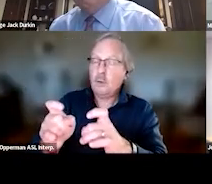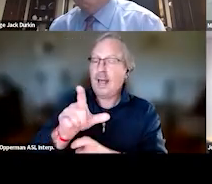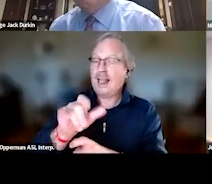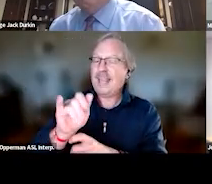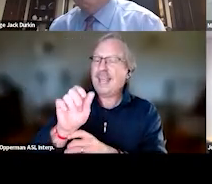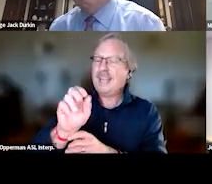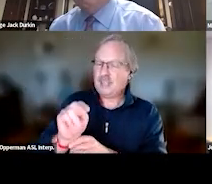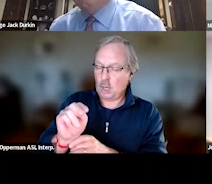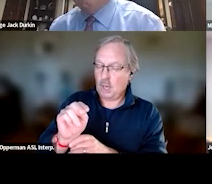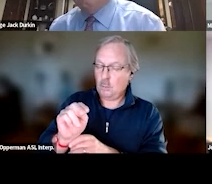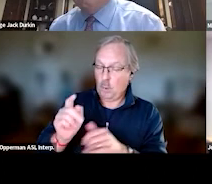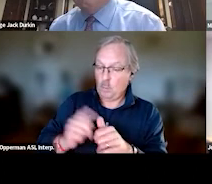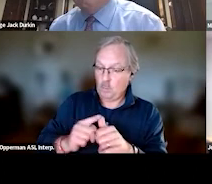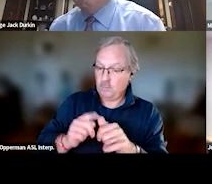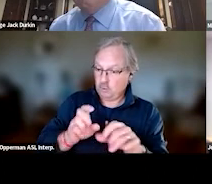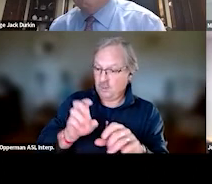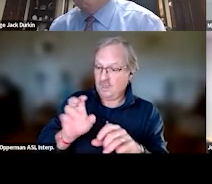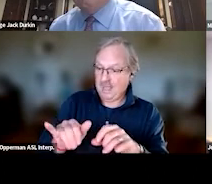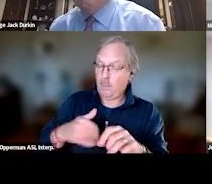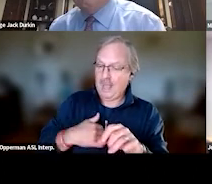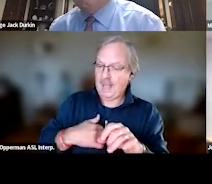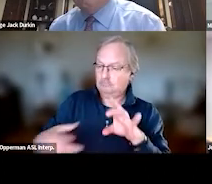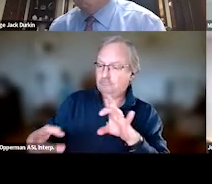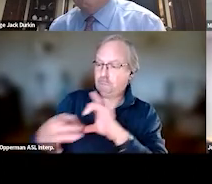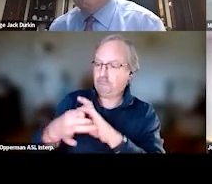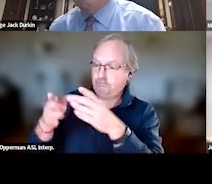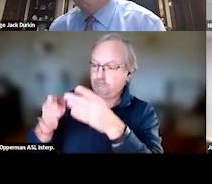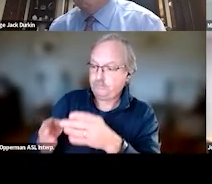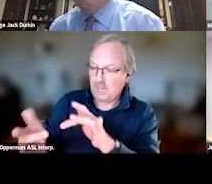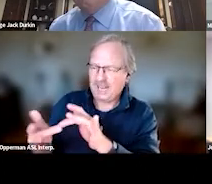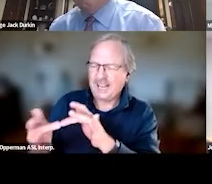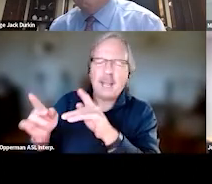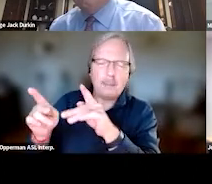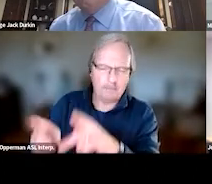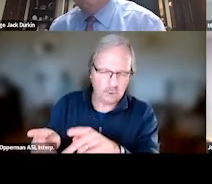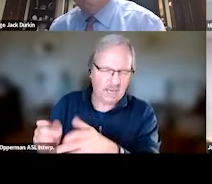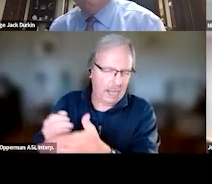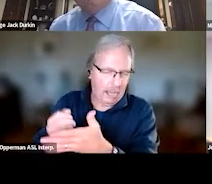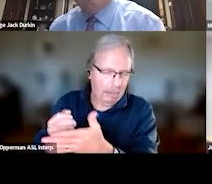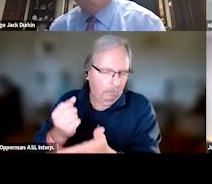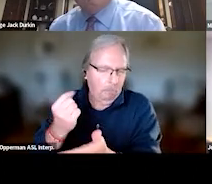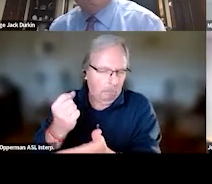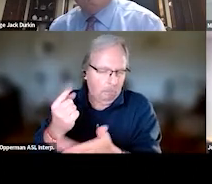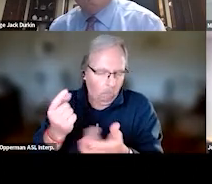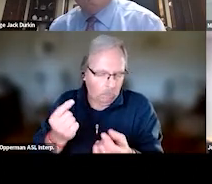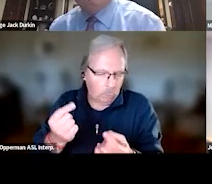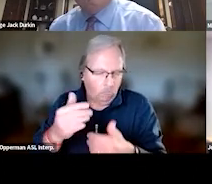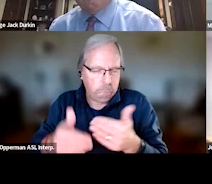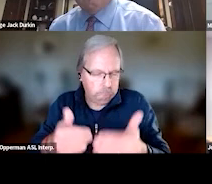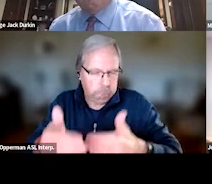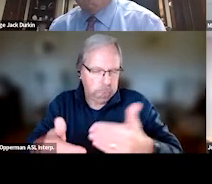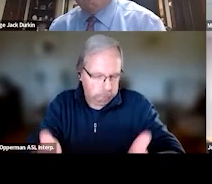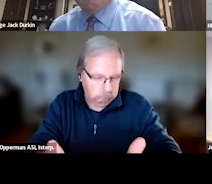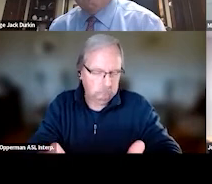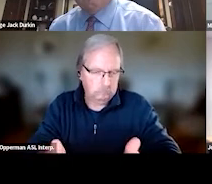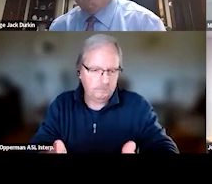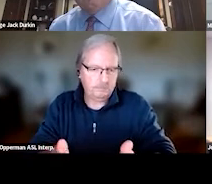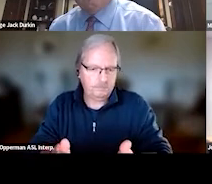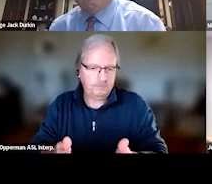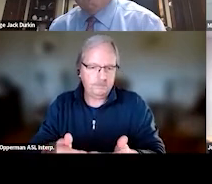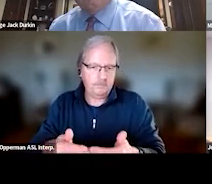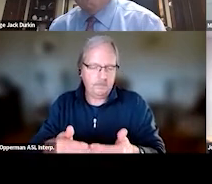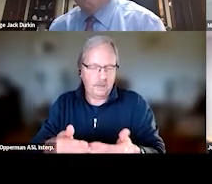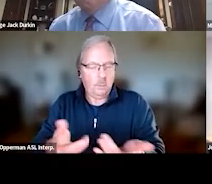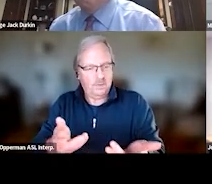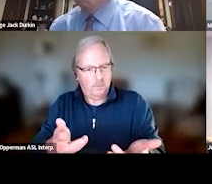did this, we did have a liaison through ECHO, someone who just kind of helped us walk through what it was like to launch it, make certain we were staying in keeping with the